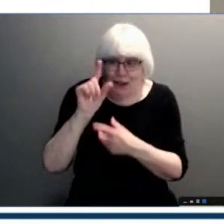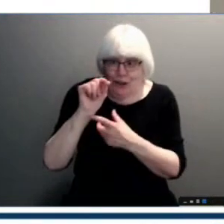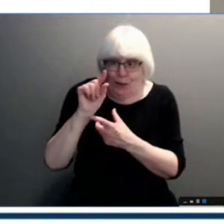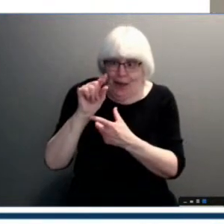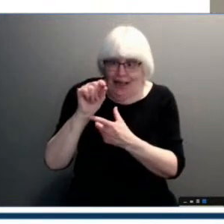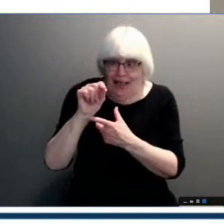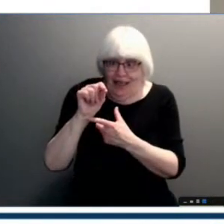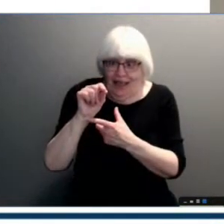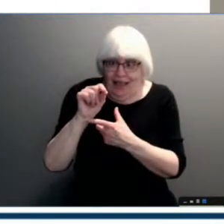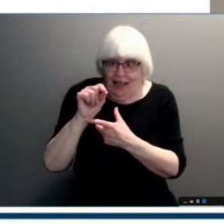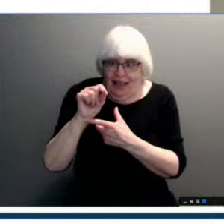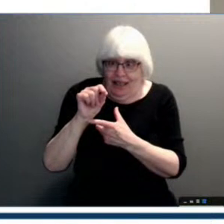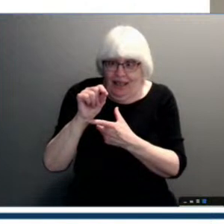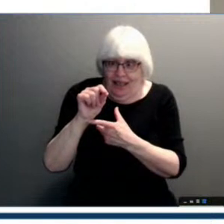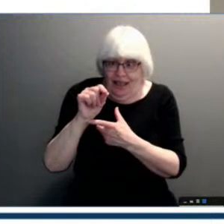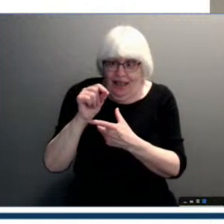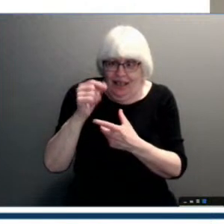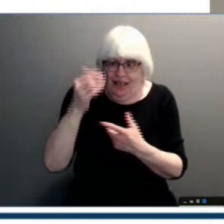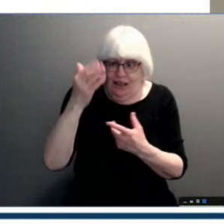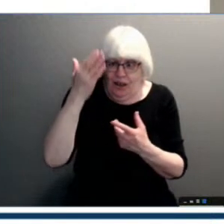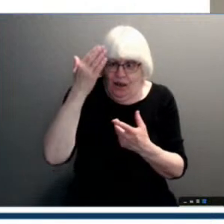measures in that come into effect today.